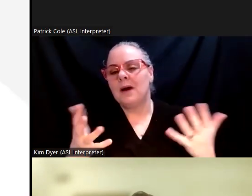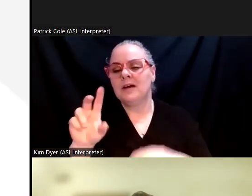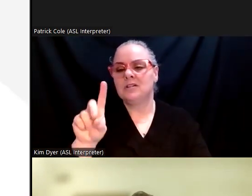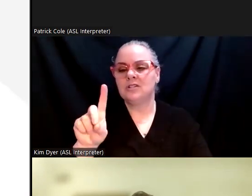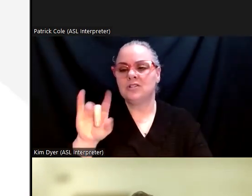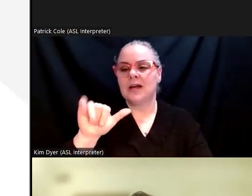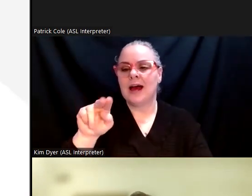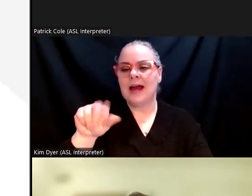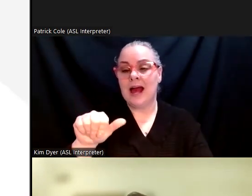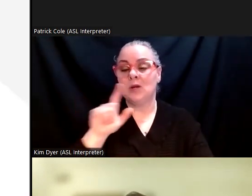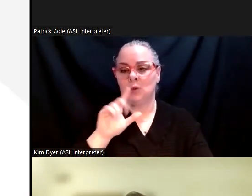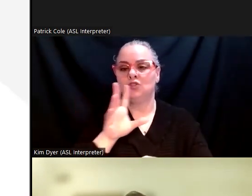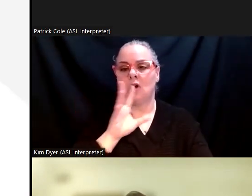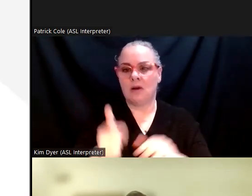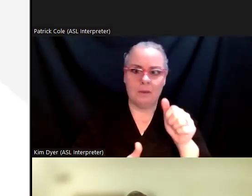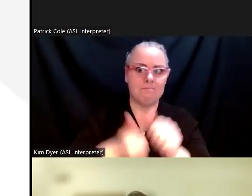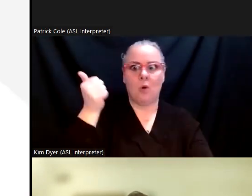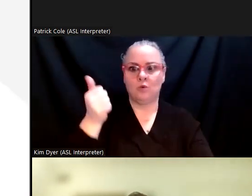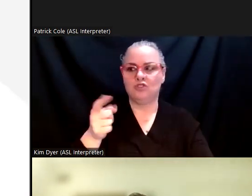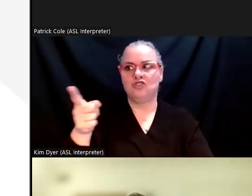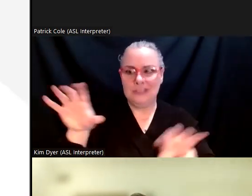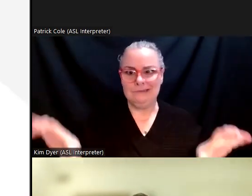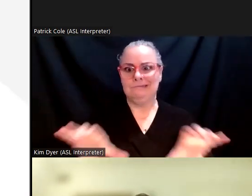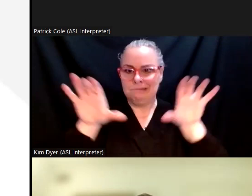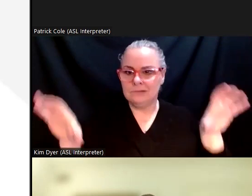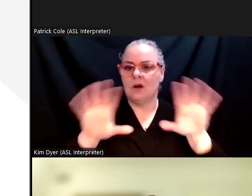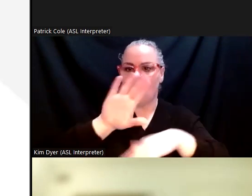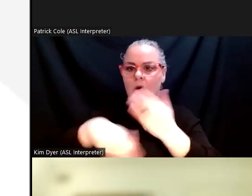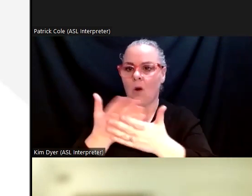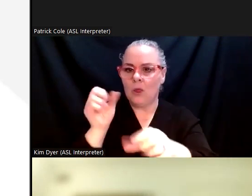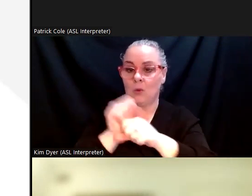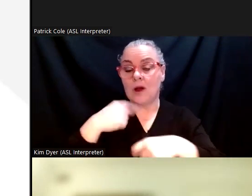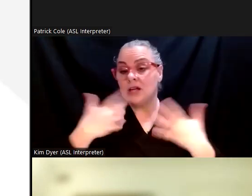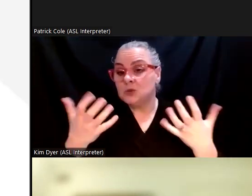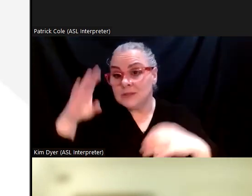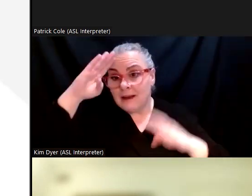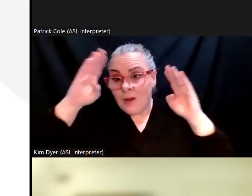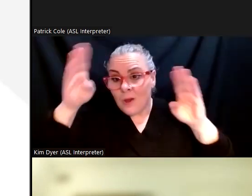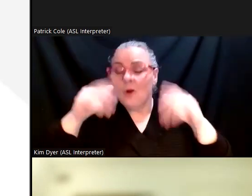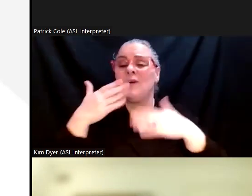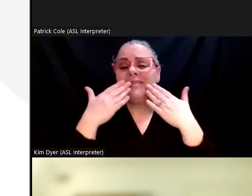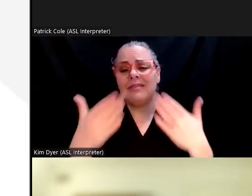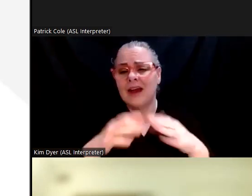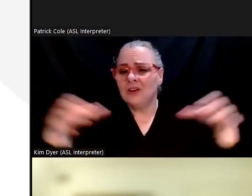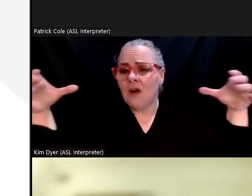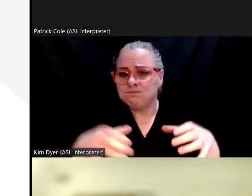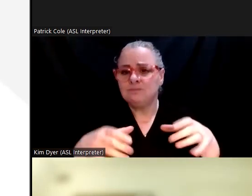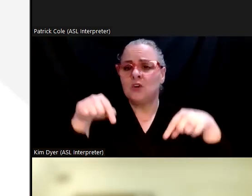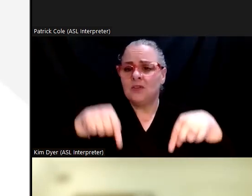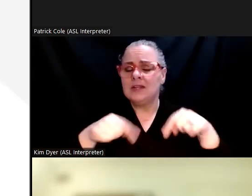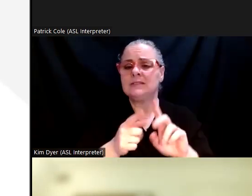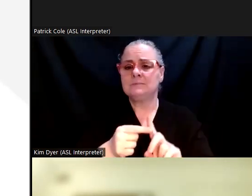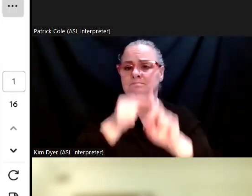to do most of the talking. She's done most of the work. I just want to say hello to everyone and thank you all for gathering for this special